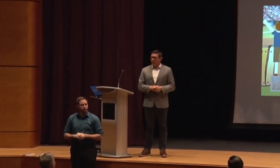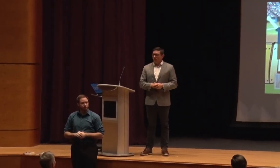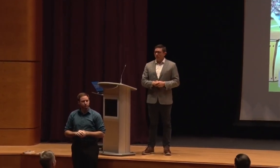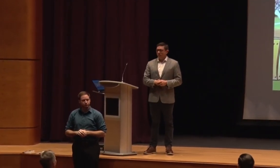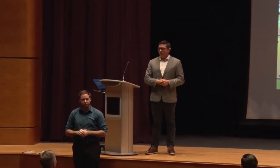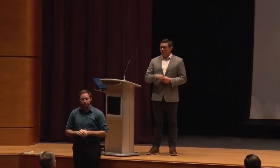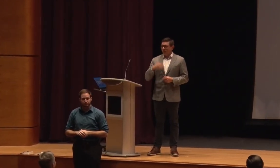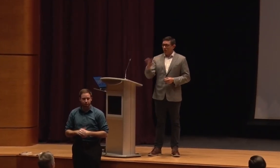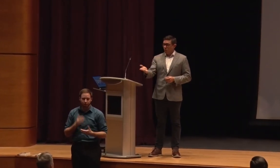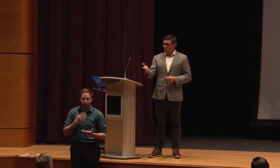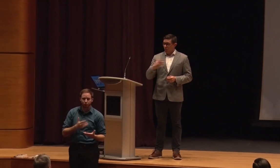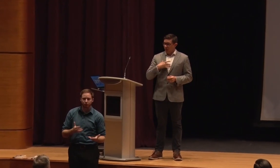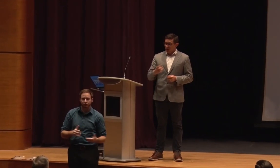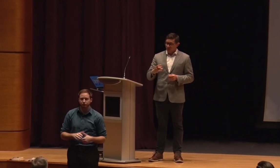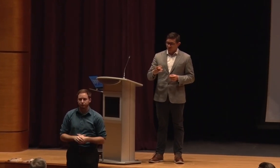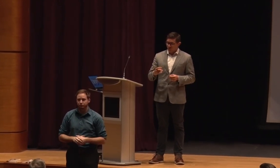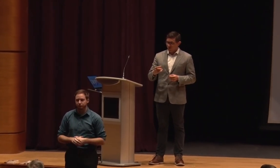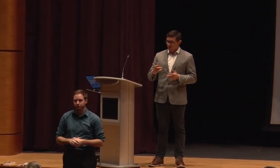Thank you so much.